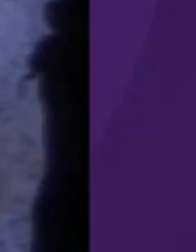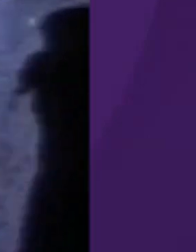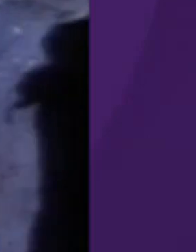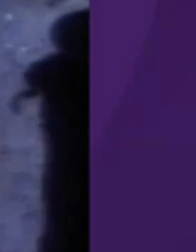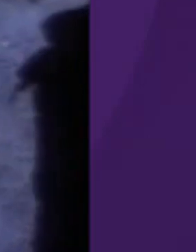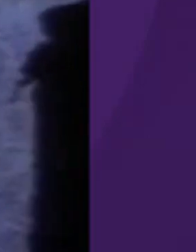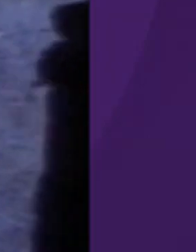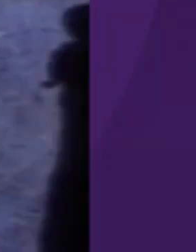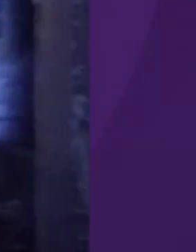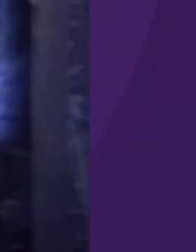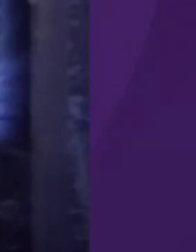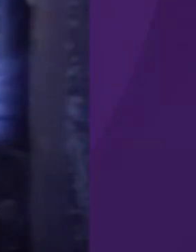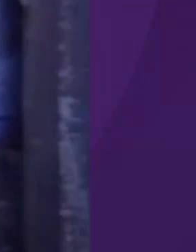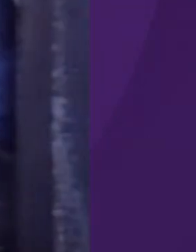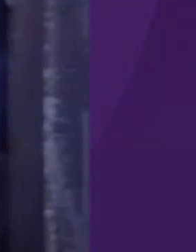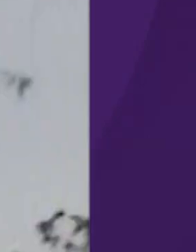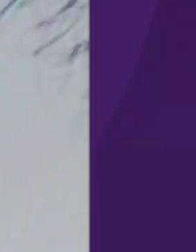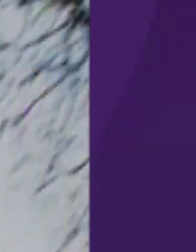mystery,